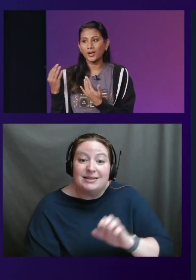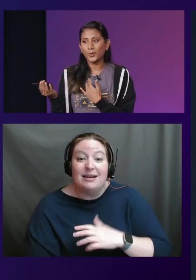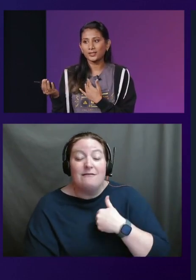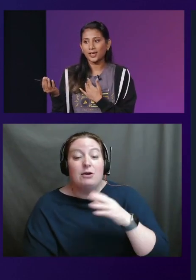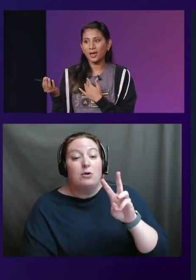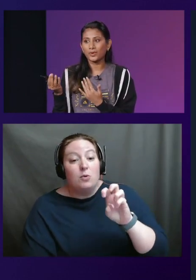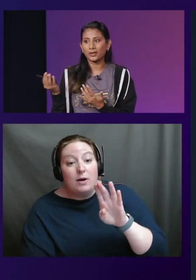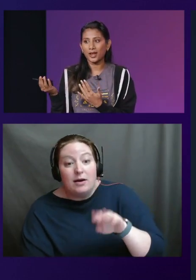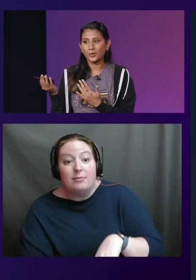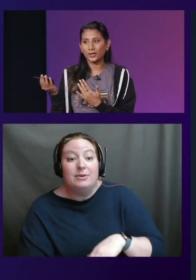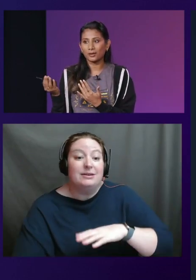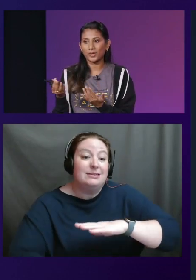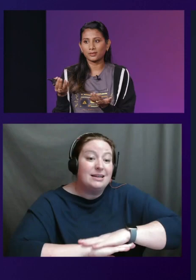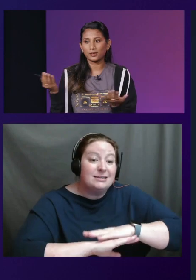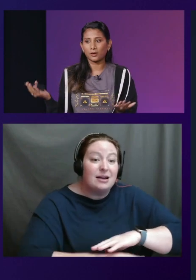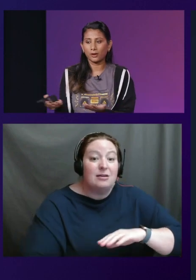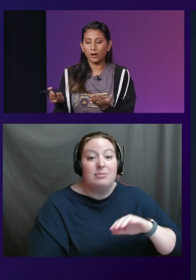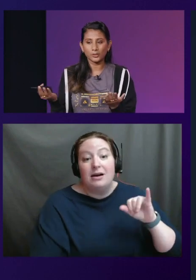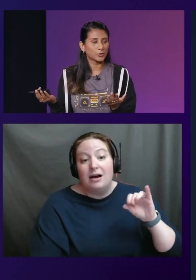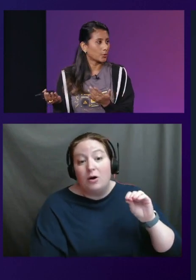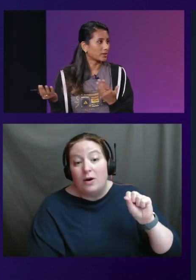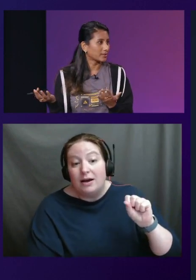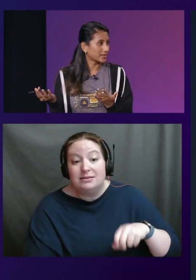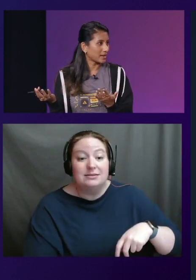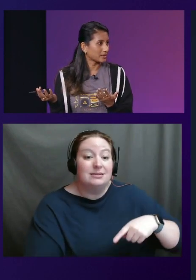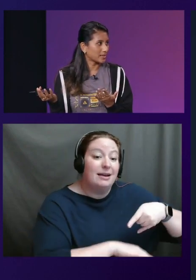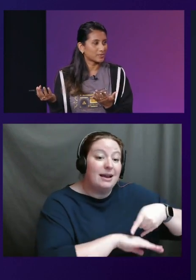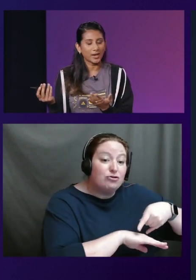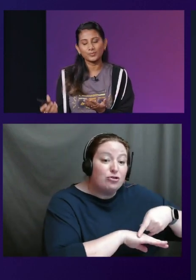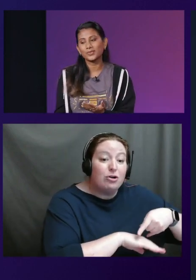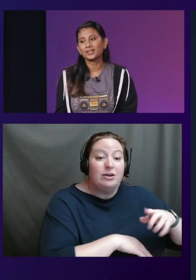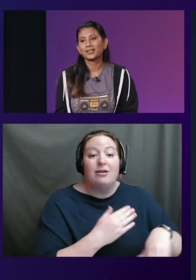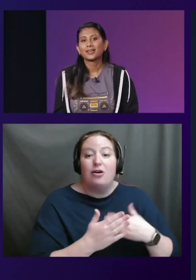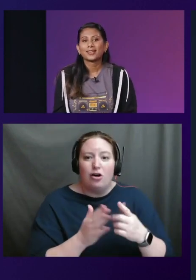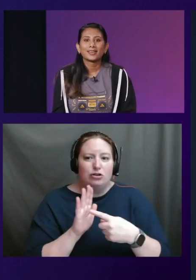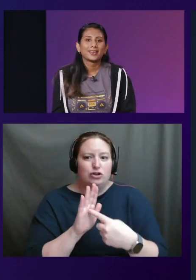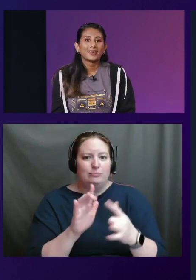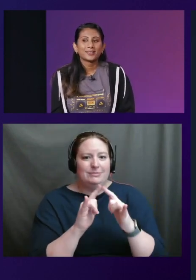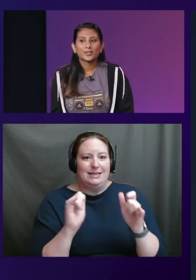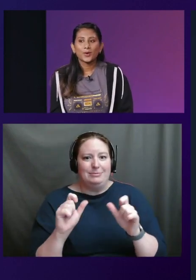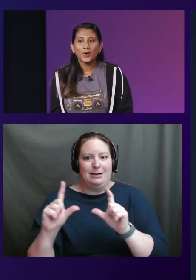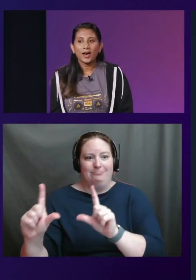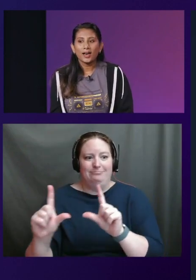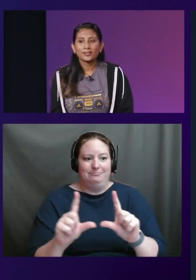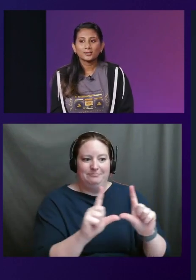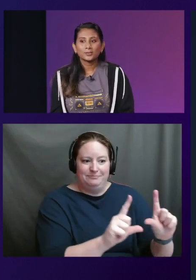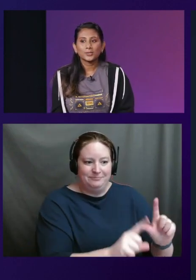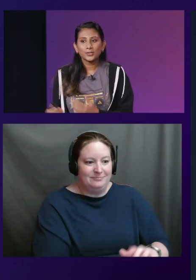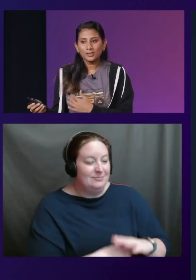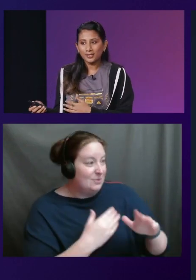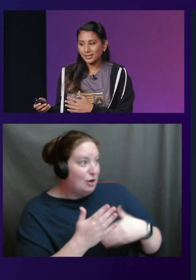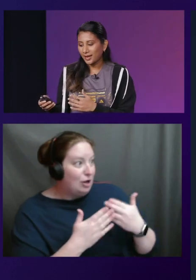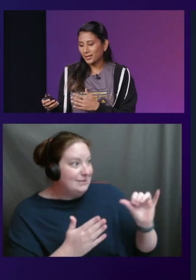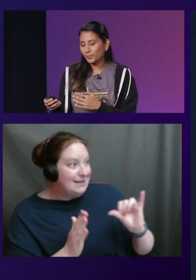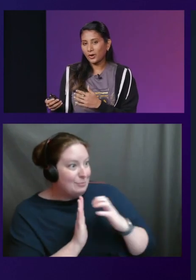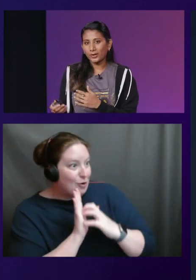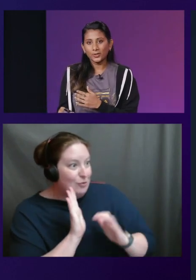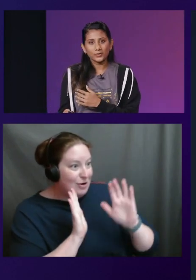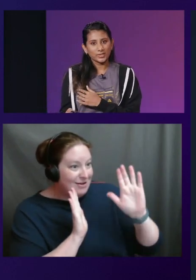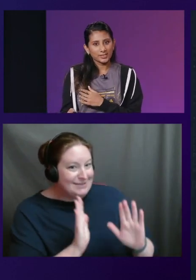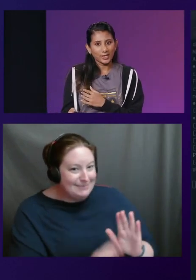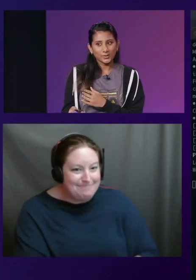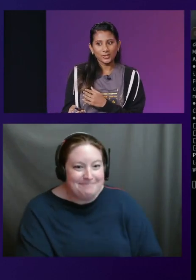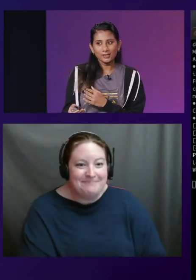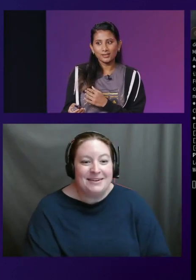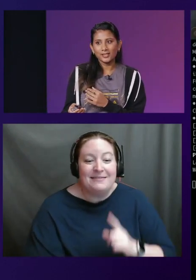an iOS app, and an Android app, and they're all shown at the same time. All from the same code. So to the exciting part